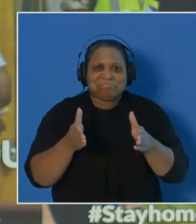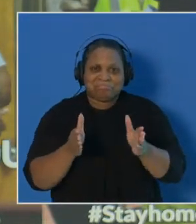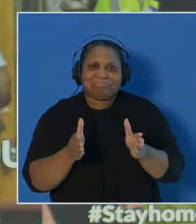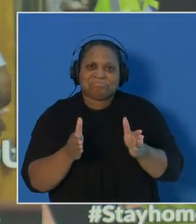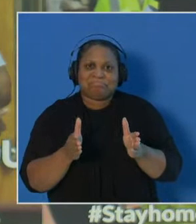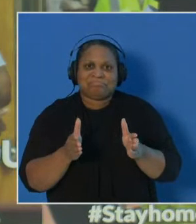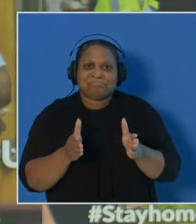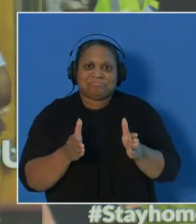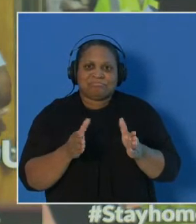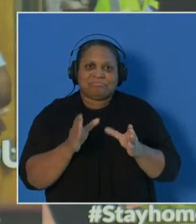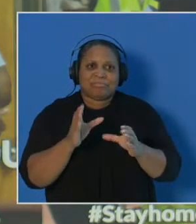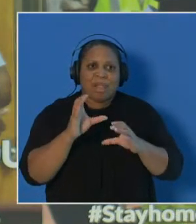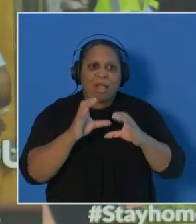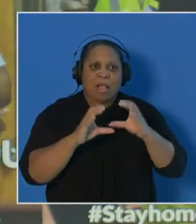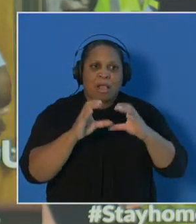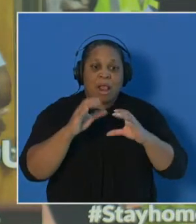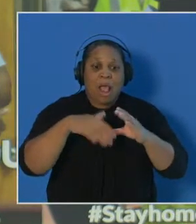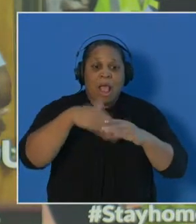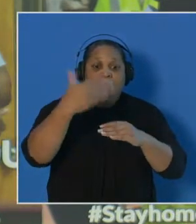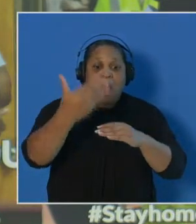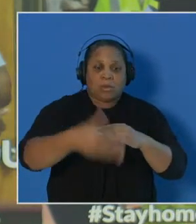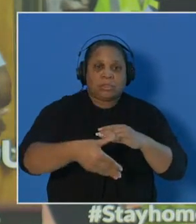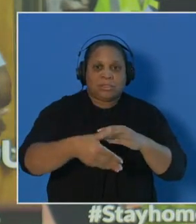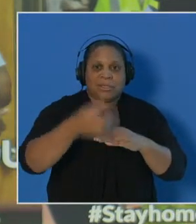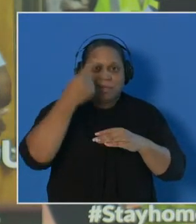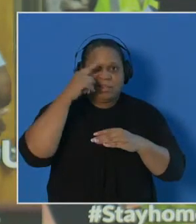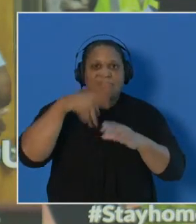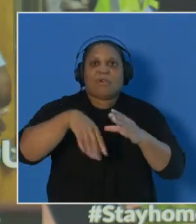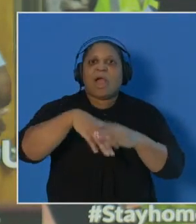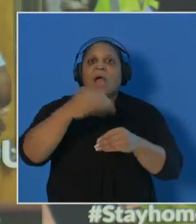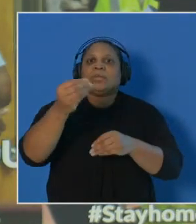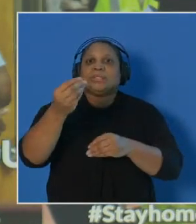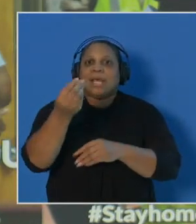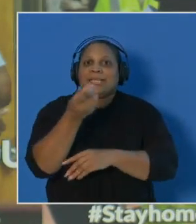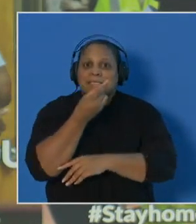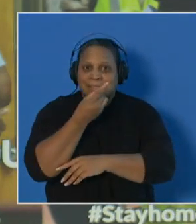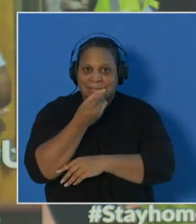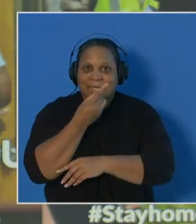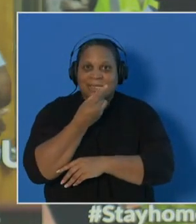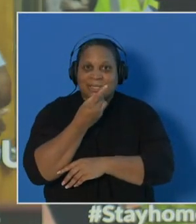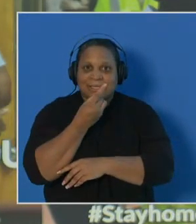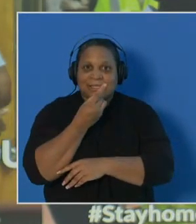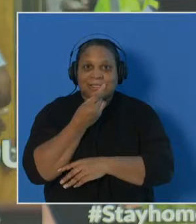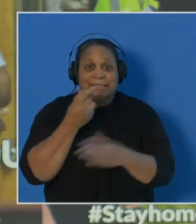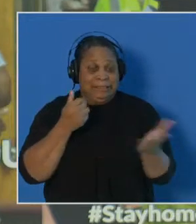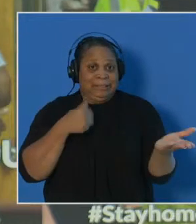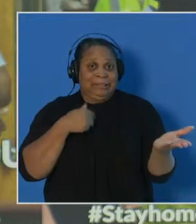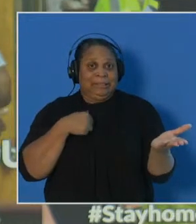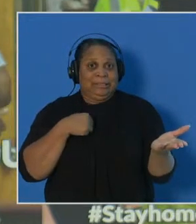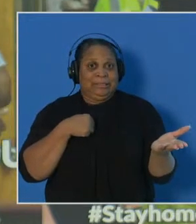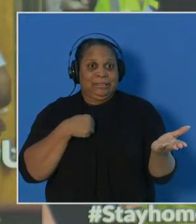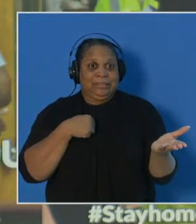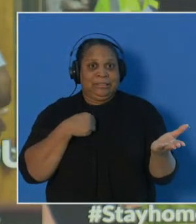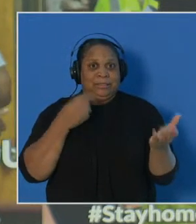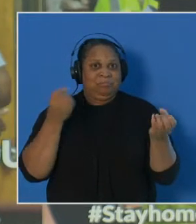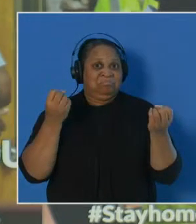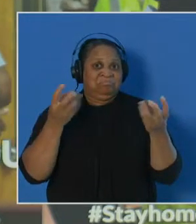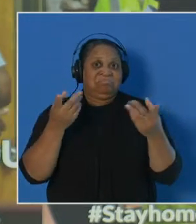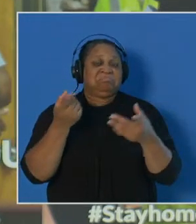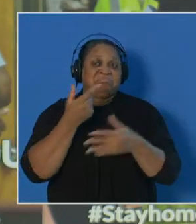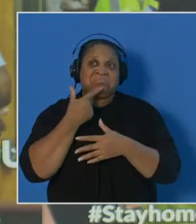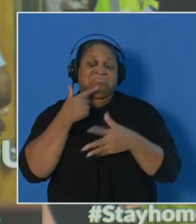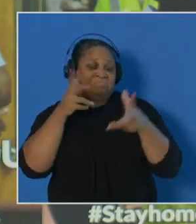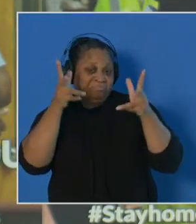to construct outdoor premises for outdoor dining. I have received a number of pieces of